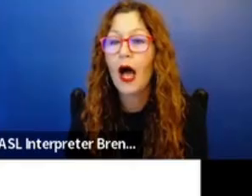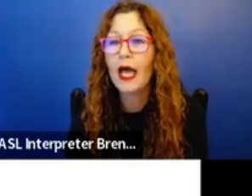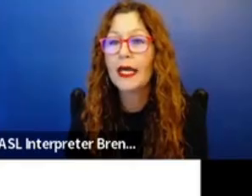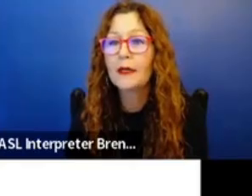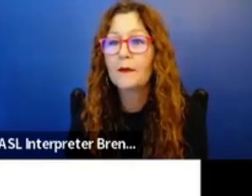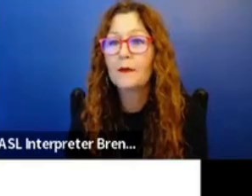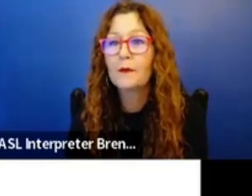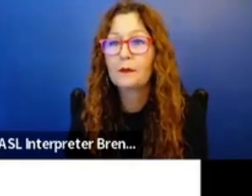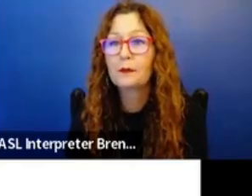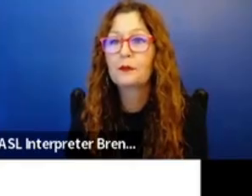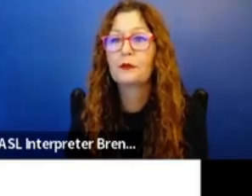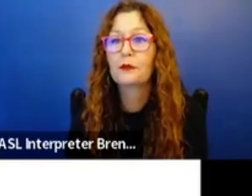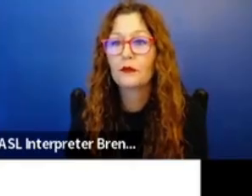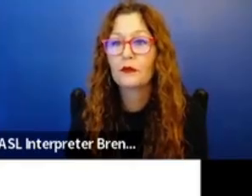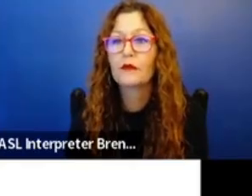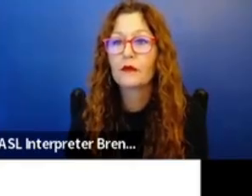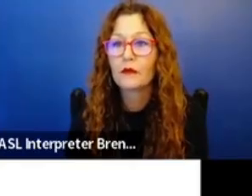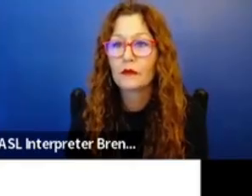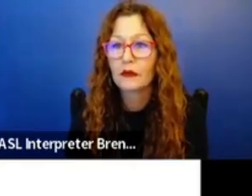Y.